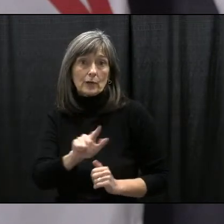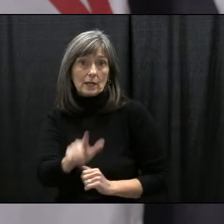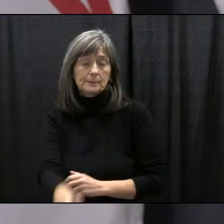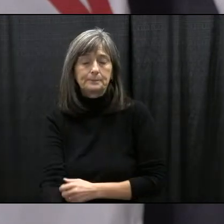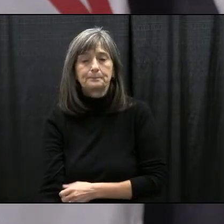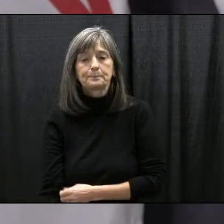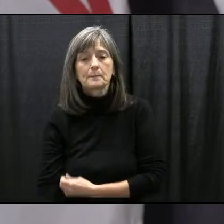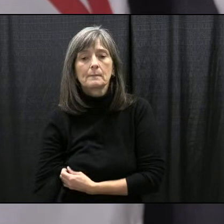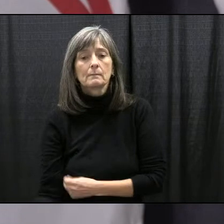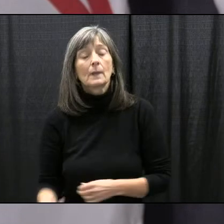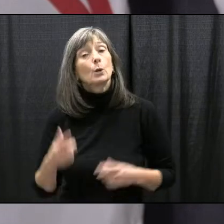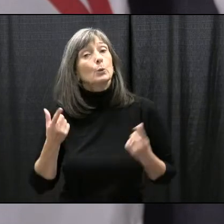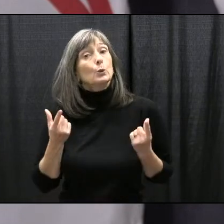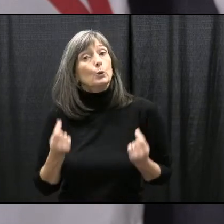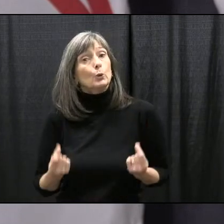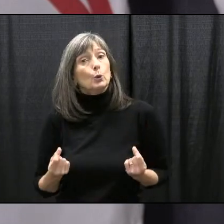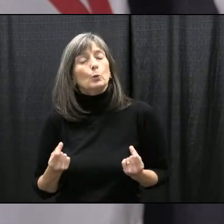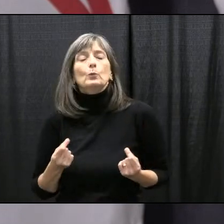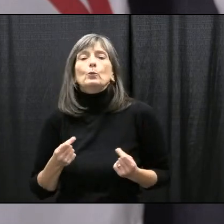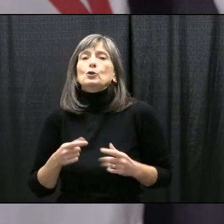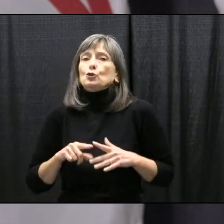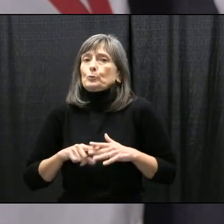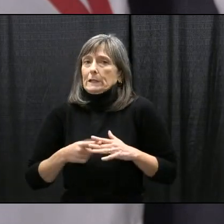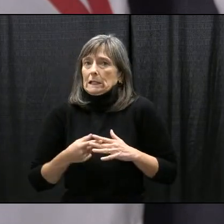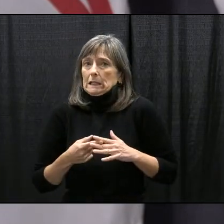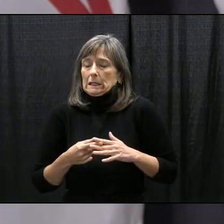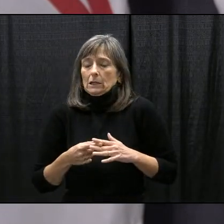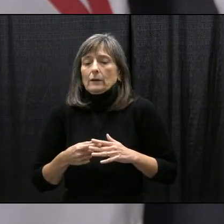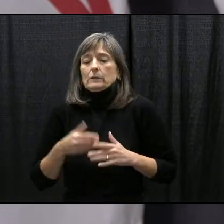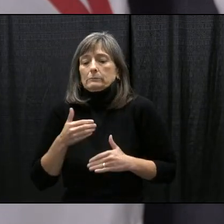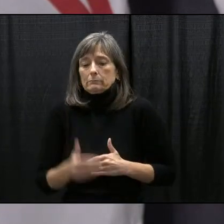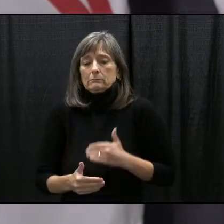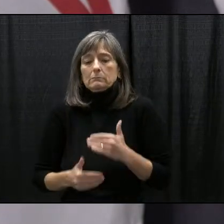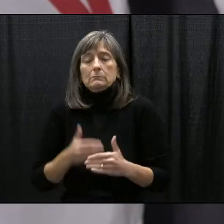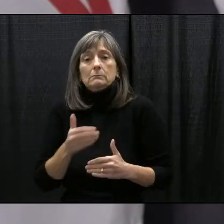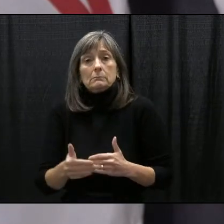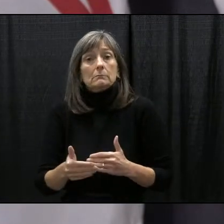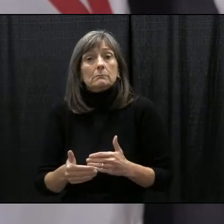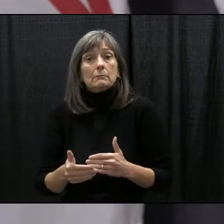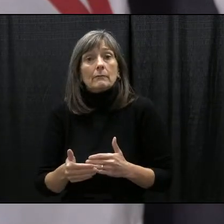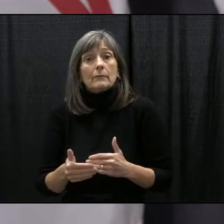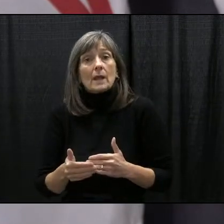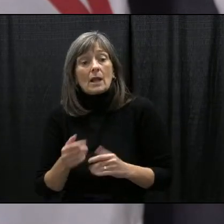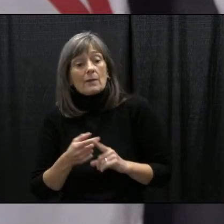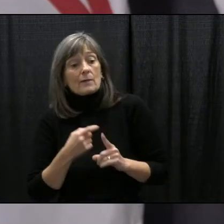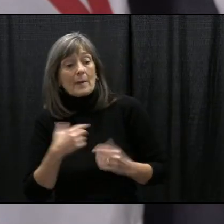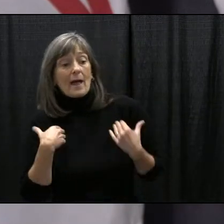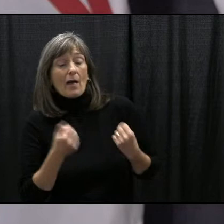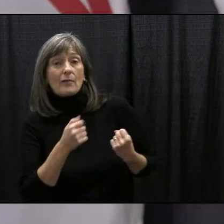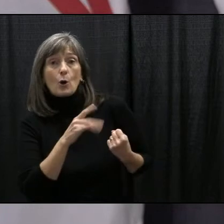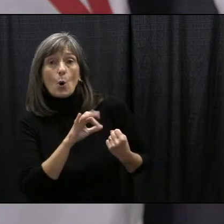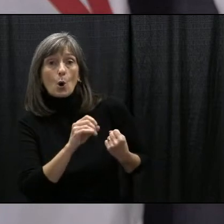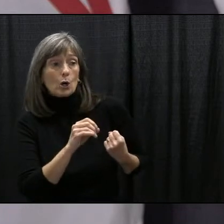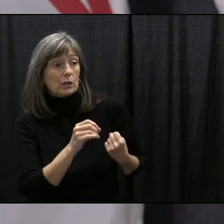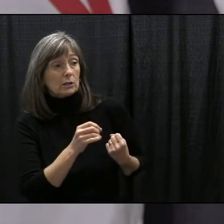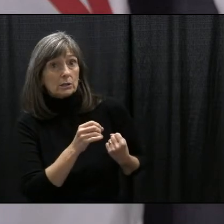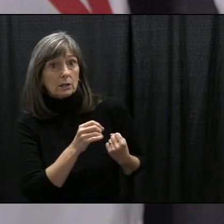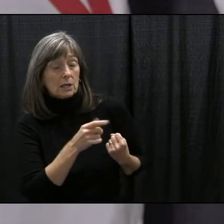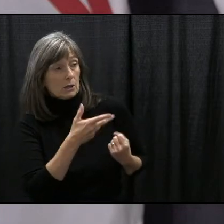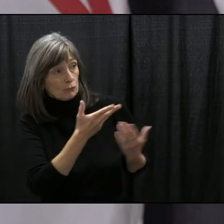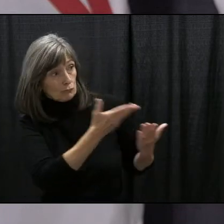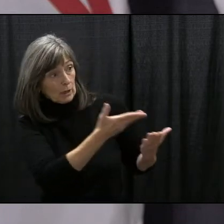These steps are simply an early foundation upon which the recommendations from the Health Accord will be